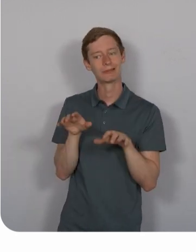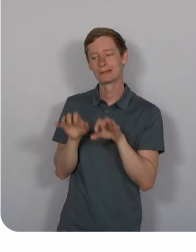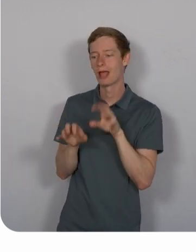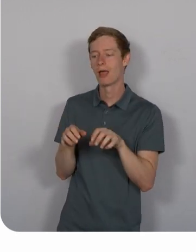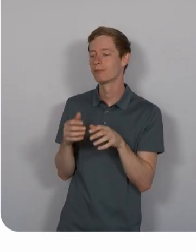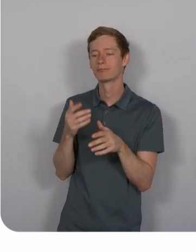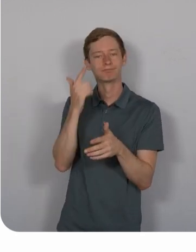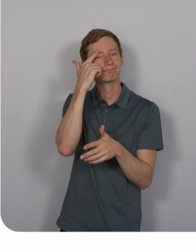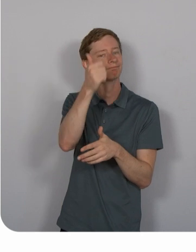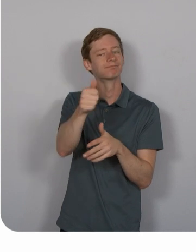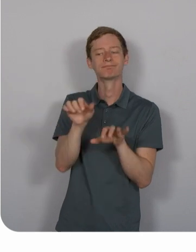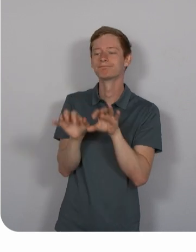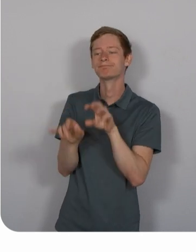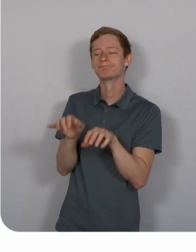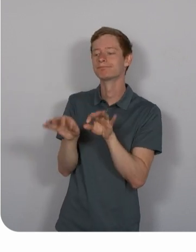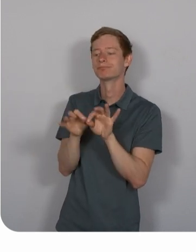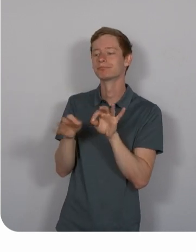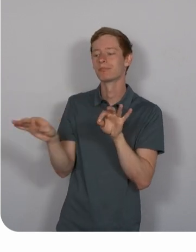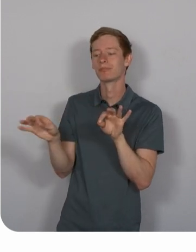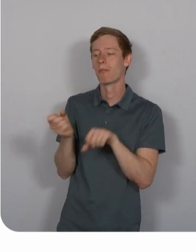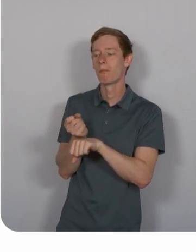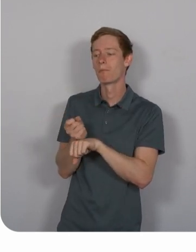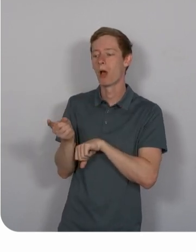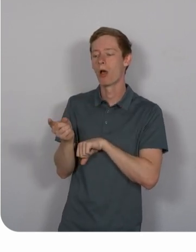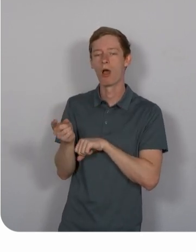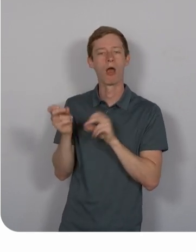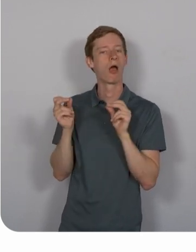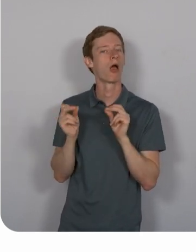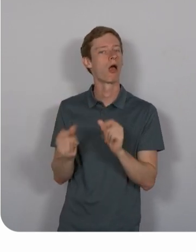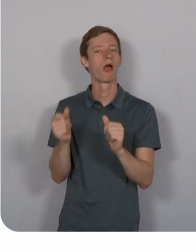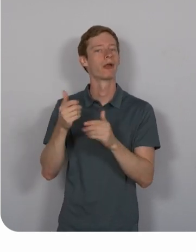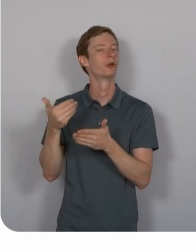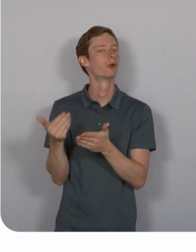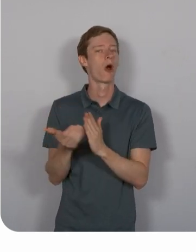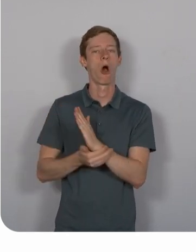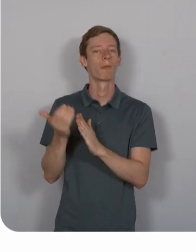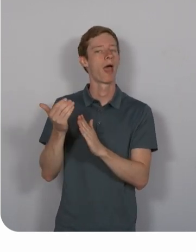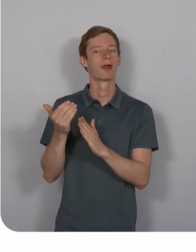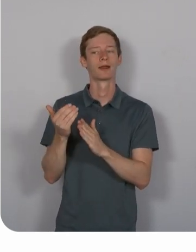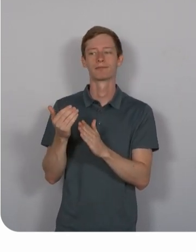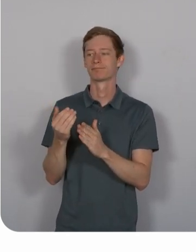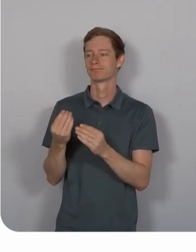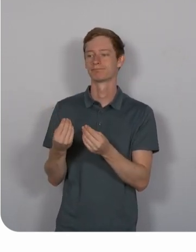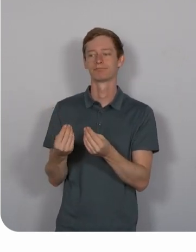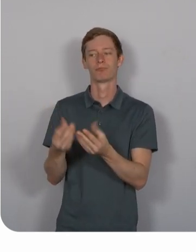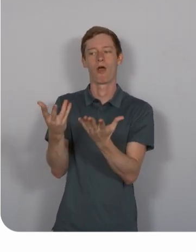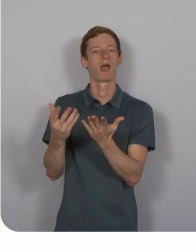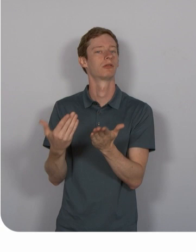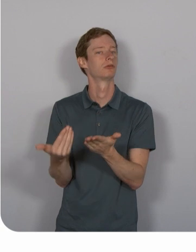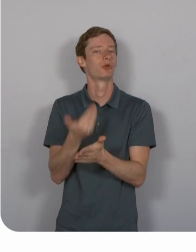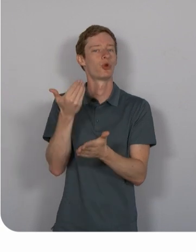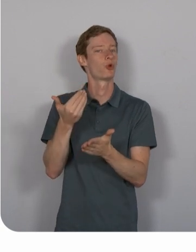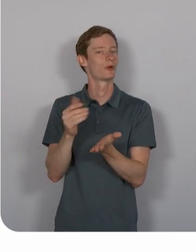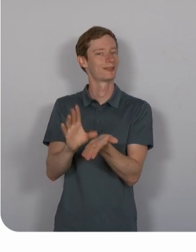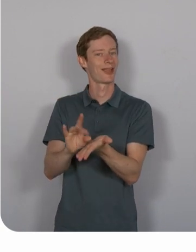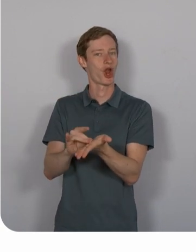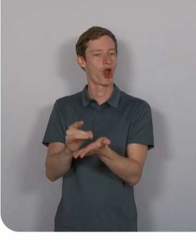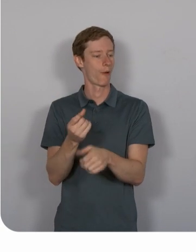You'll generate a set of custom, never-before-seen stickers on the fly, and you can send